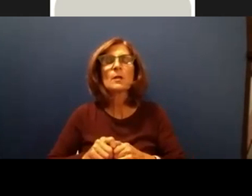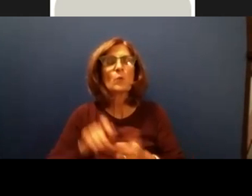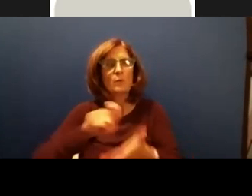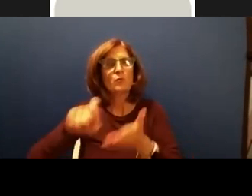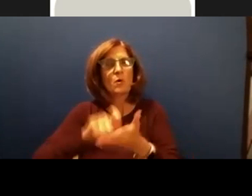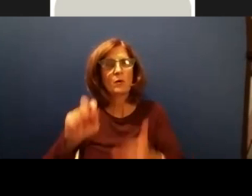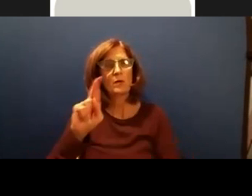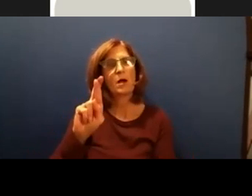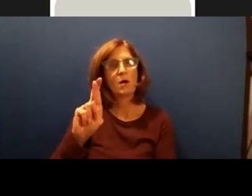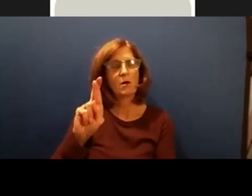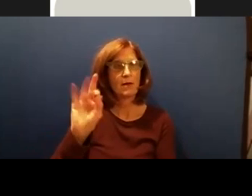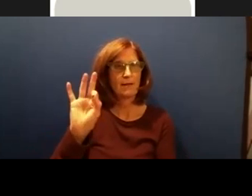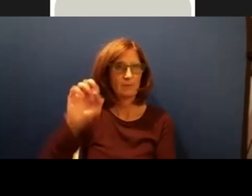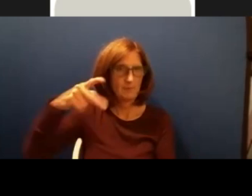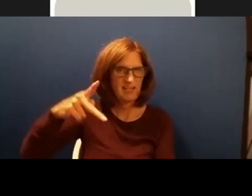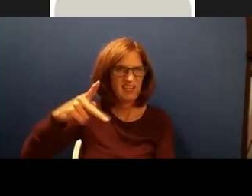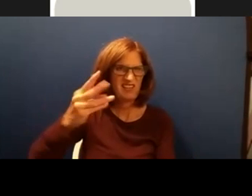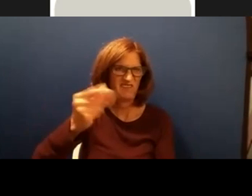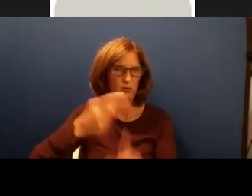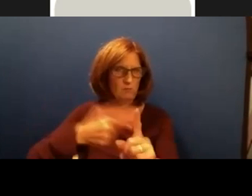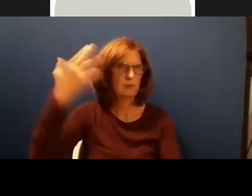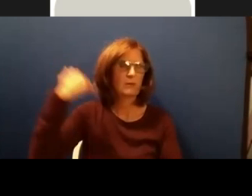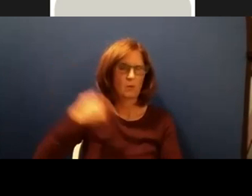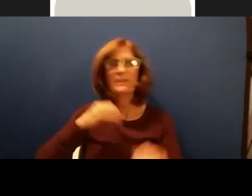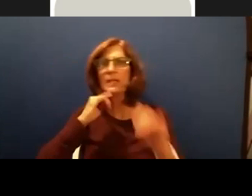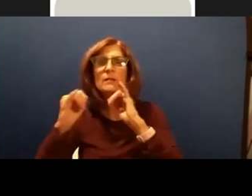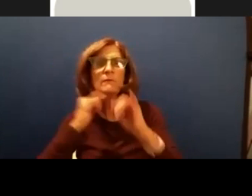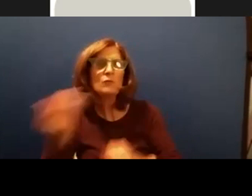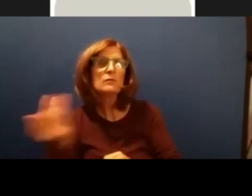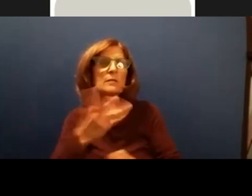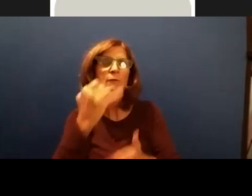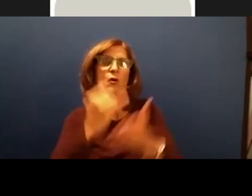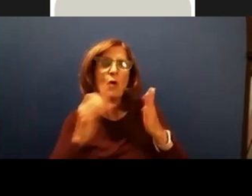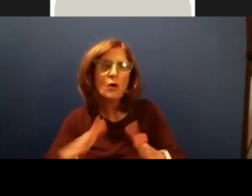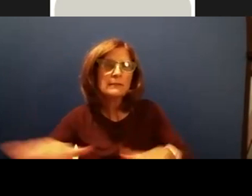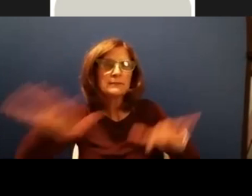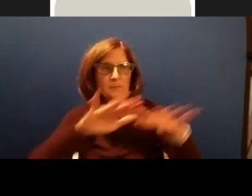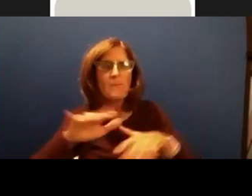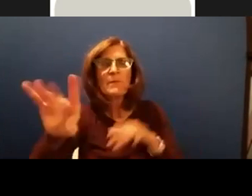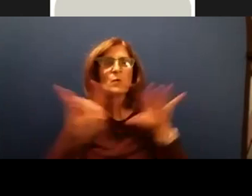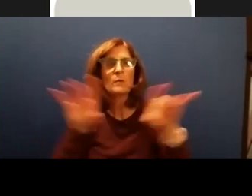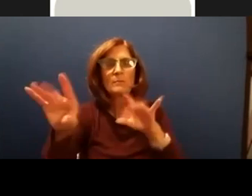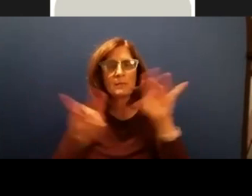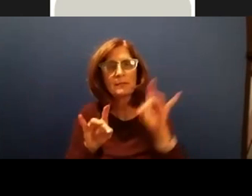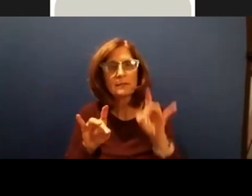several months ago, interviewed several artists, and selected Tim Cullen,